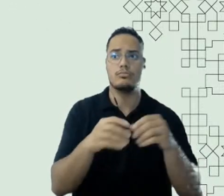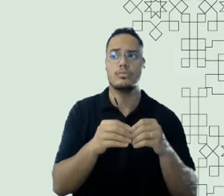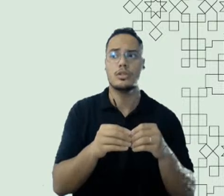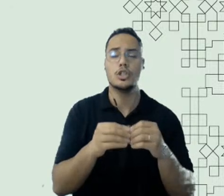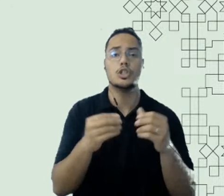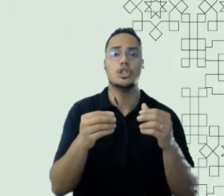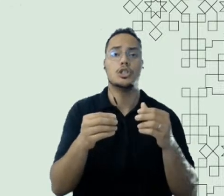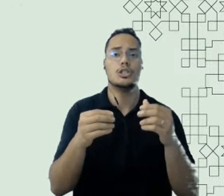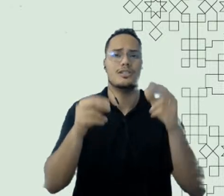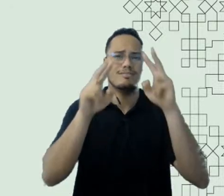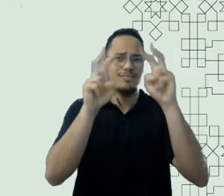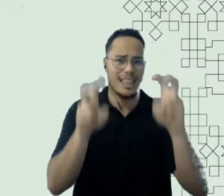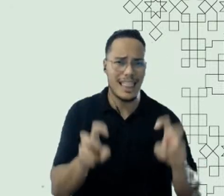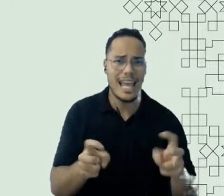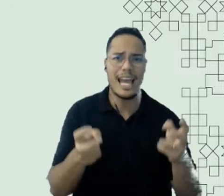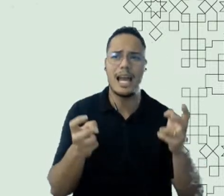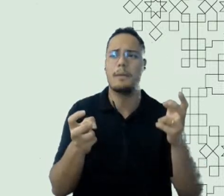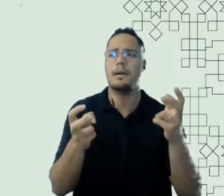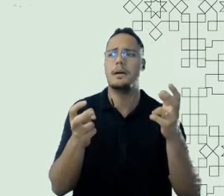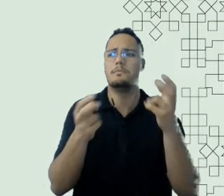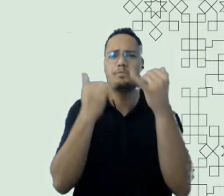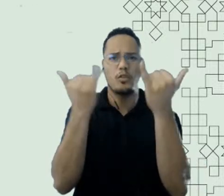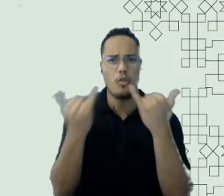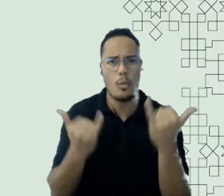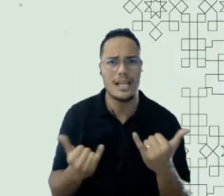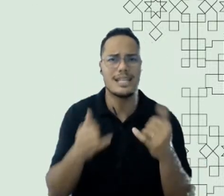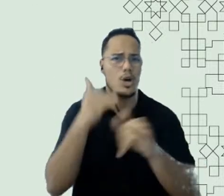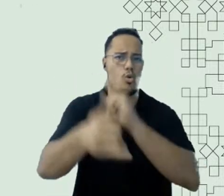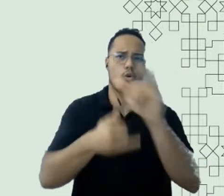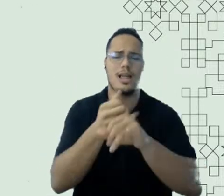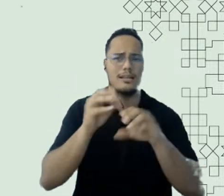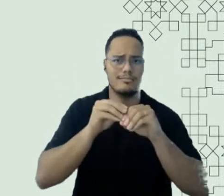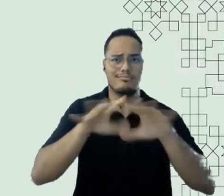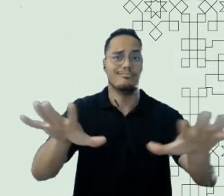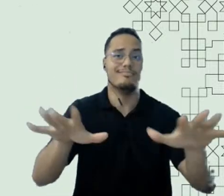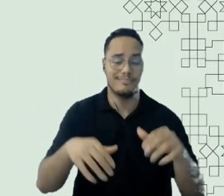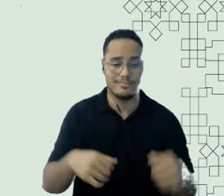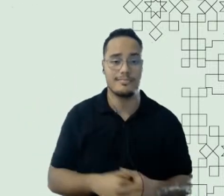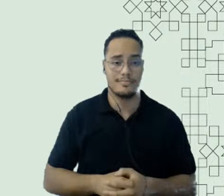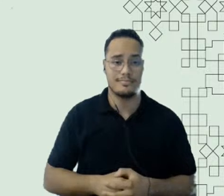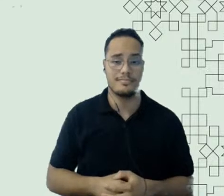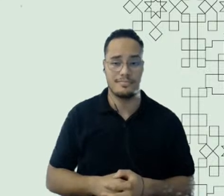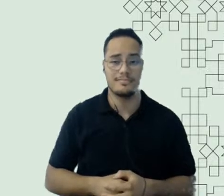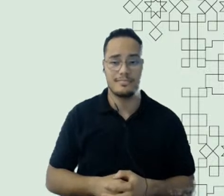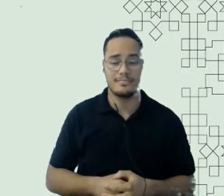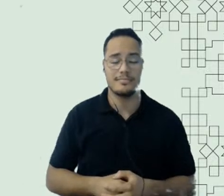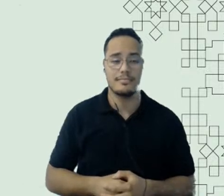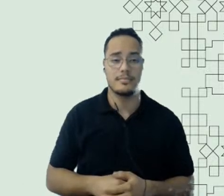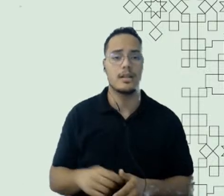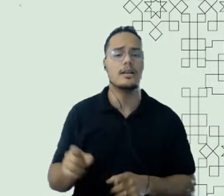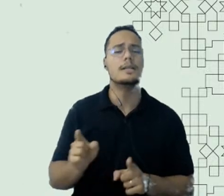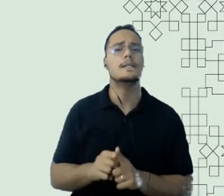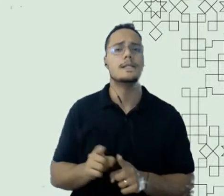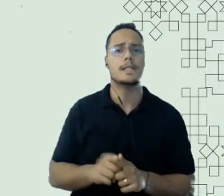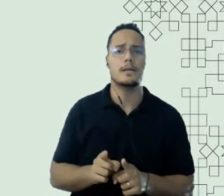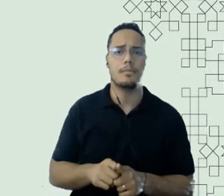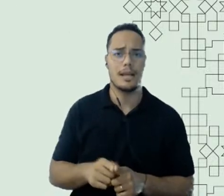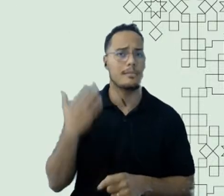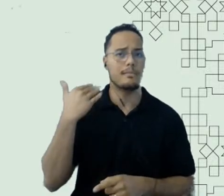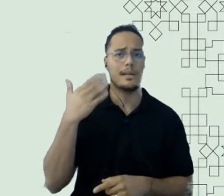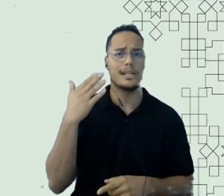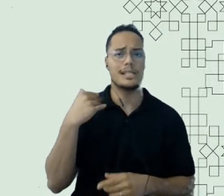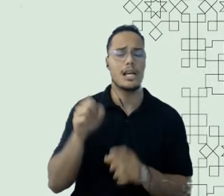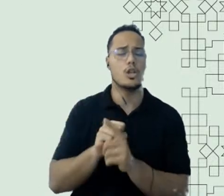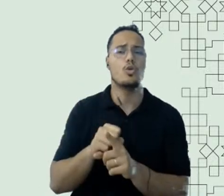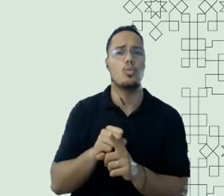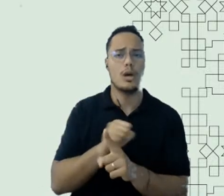society services whose main, or one of the main purposes, is to store and give the public access to a large amount of works or other subject